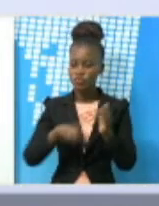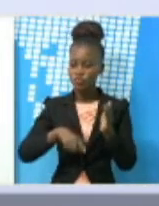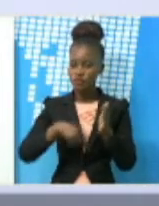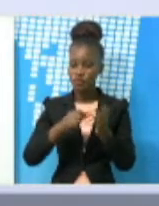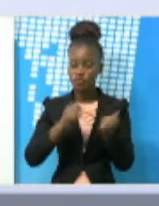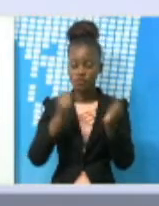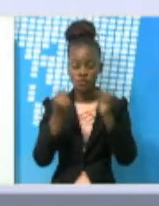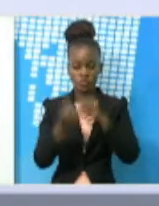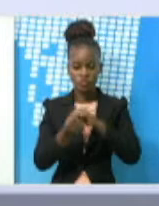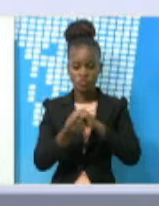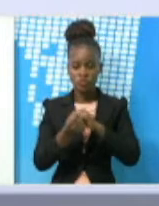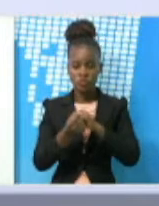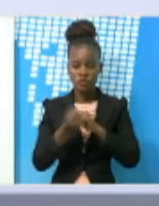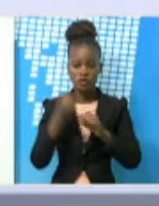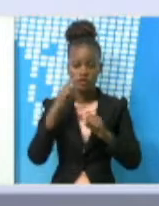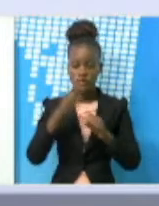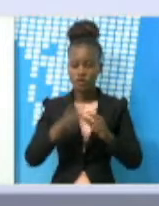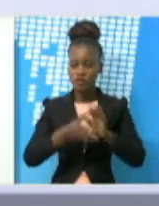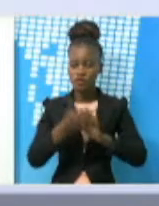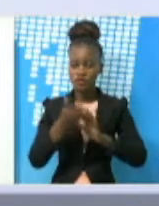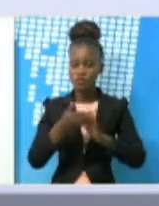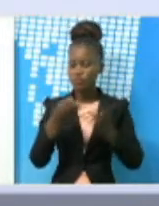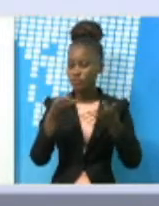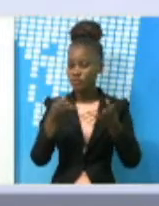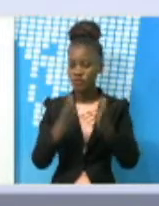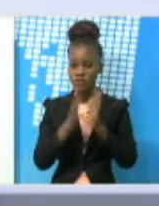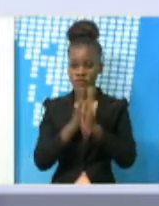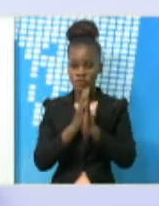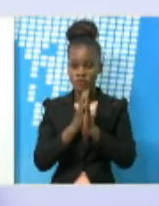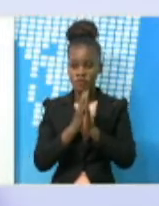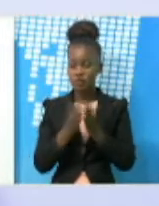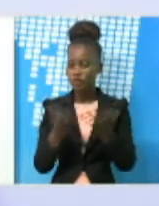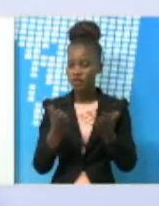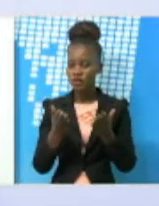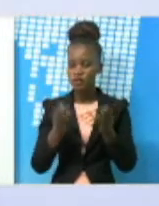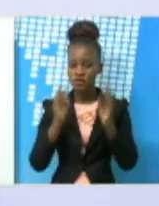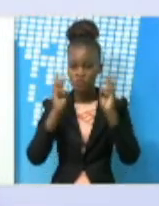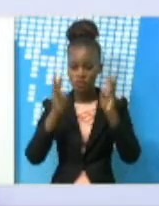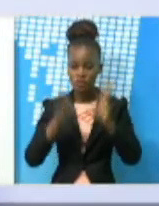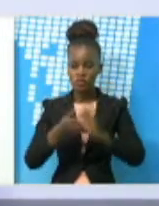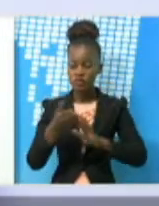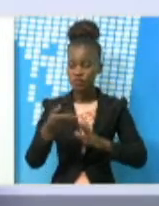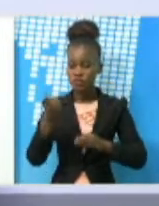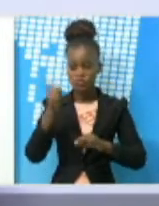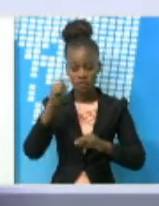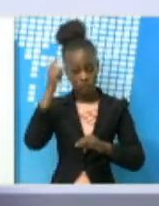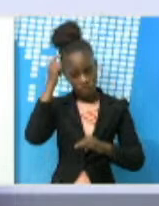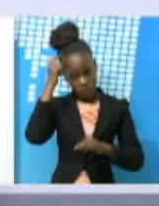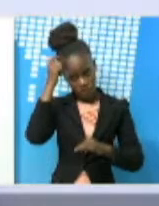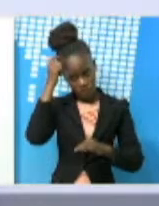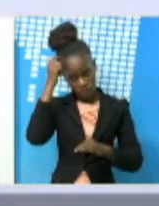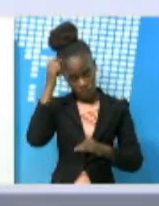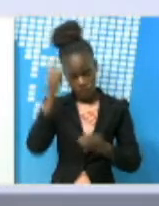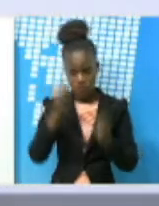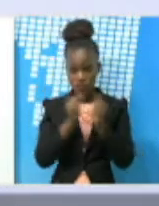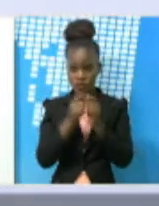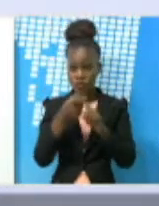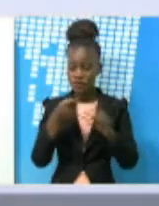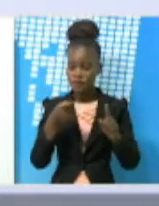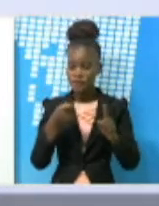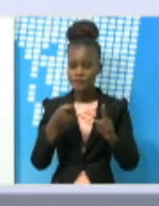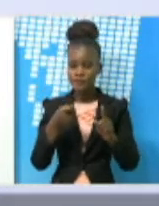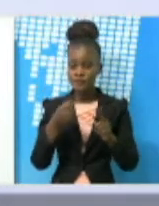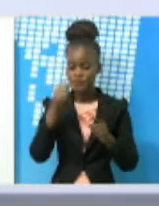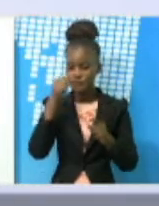change facility, financing facility, where they will mobilize resources both from public and